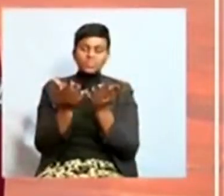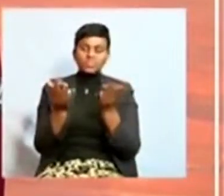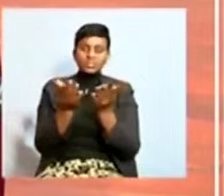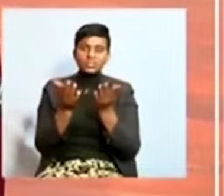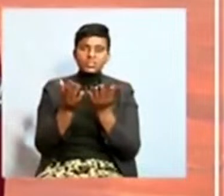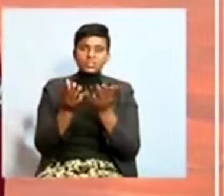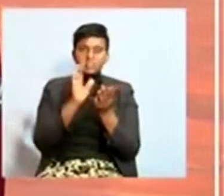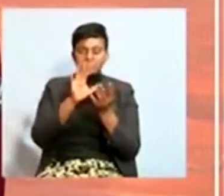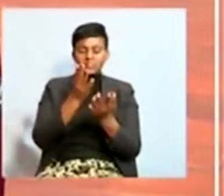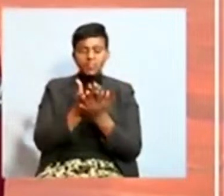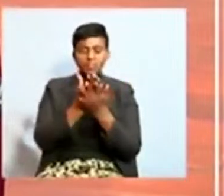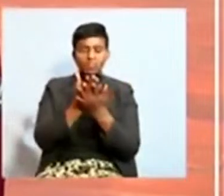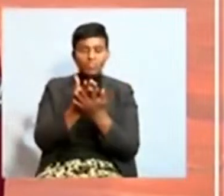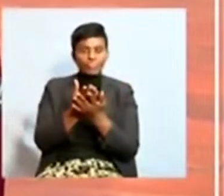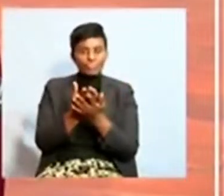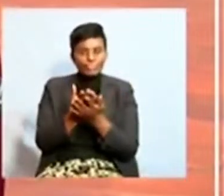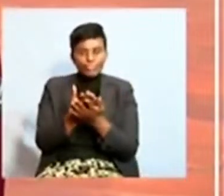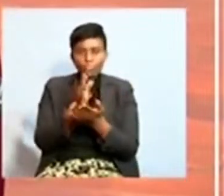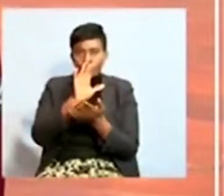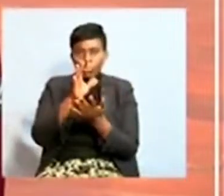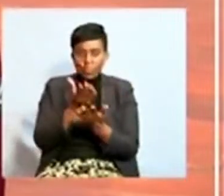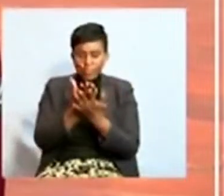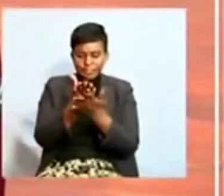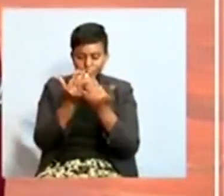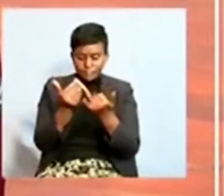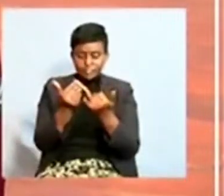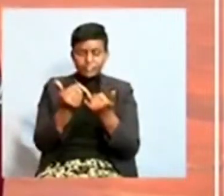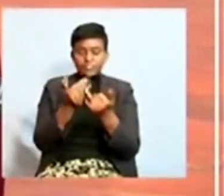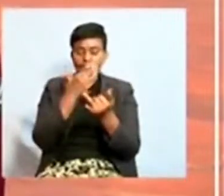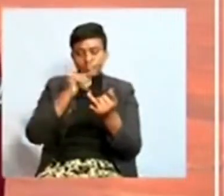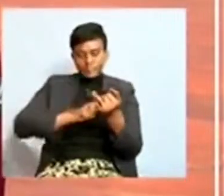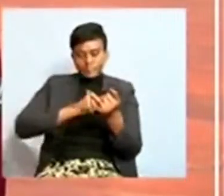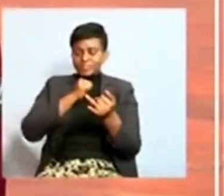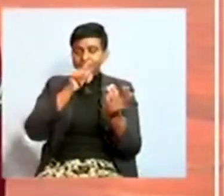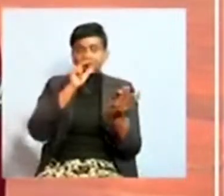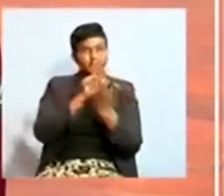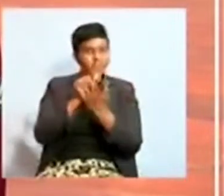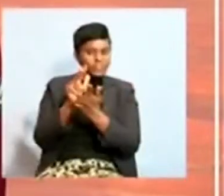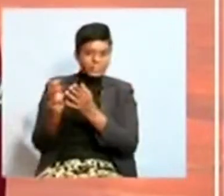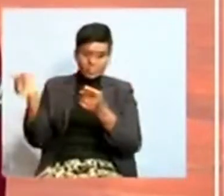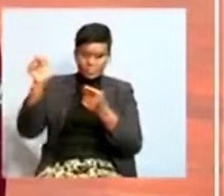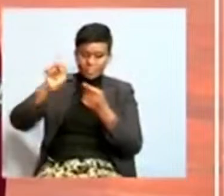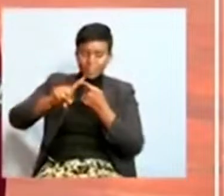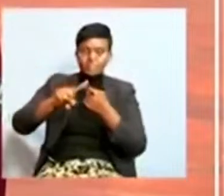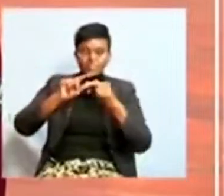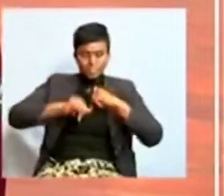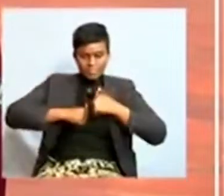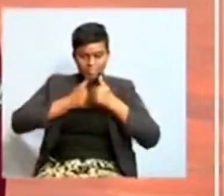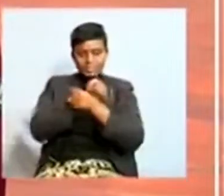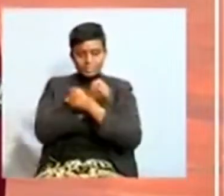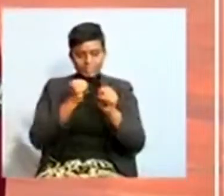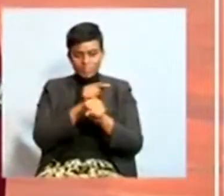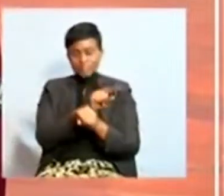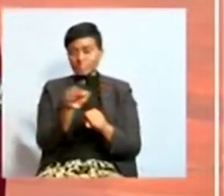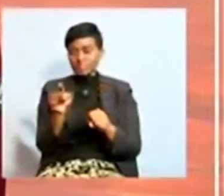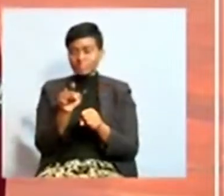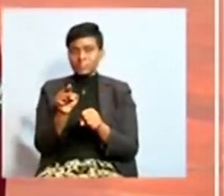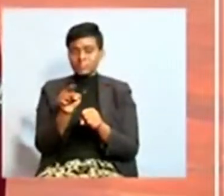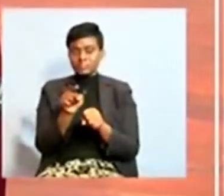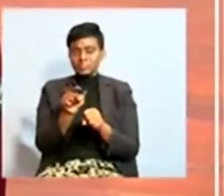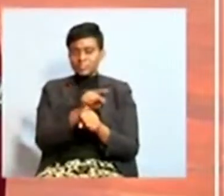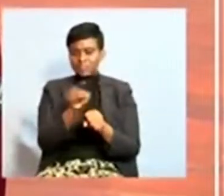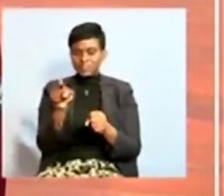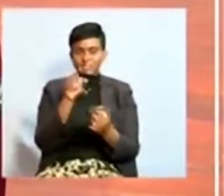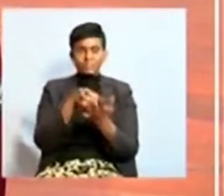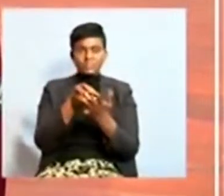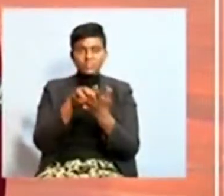is it your submission, will it be your submission that we should not ratify until we address those